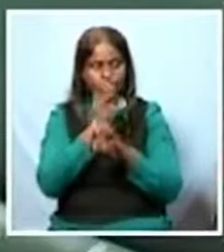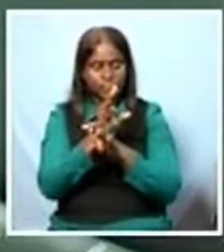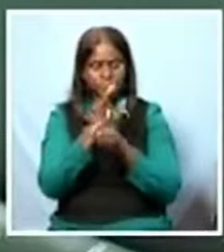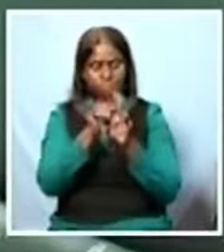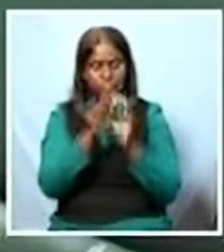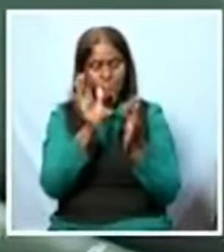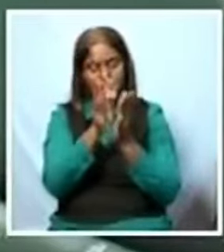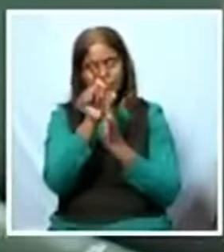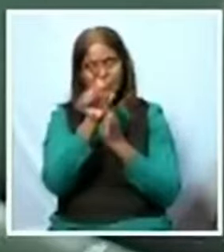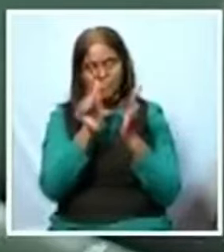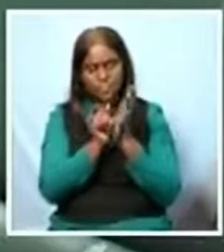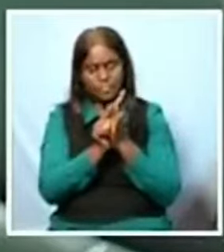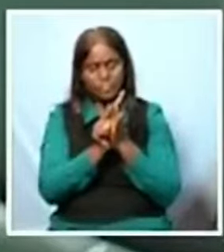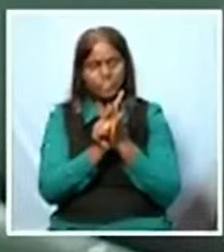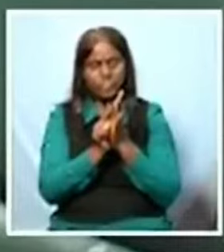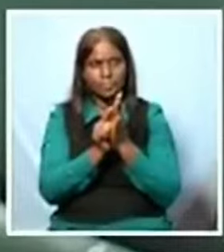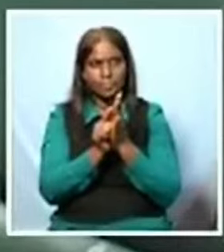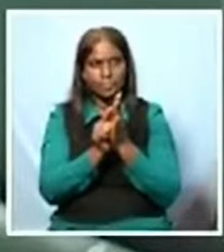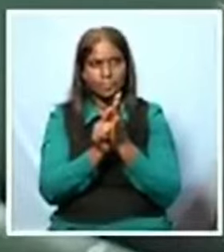stand part of the bill.